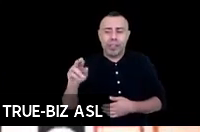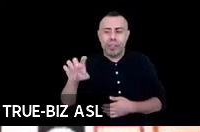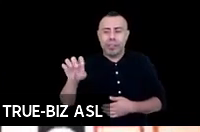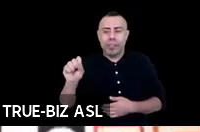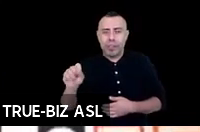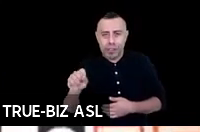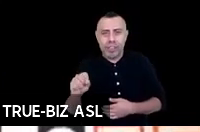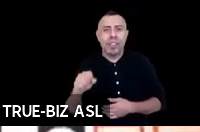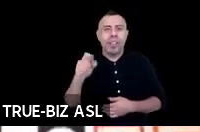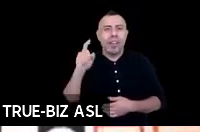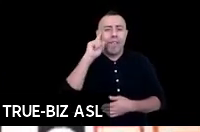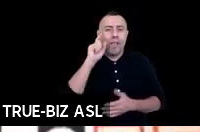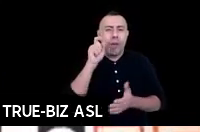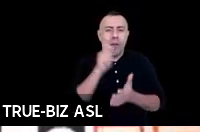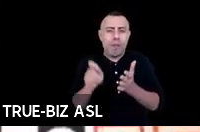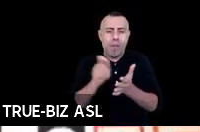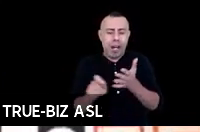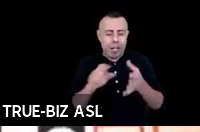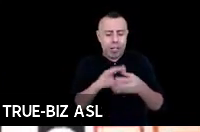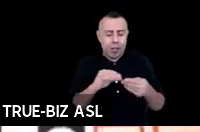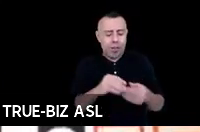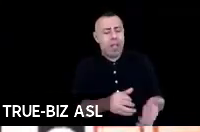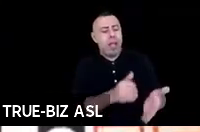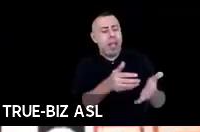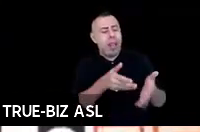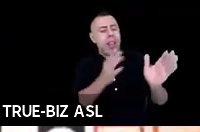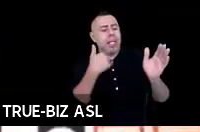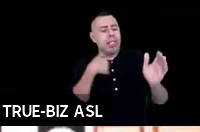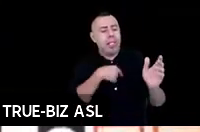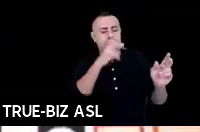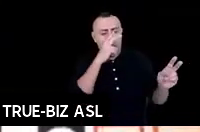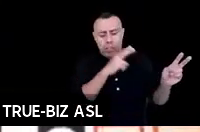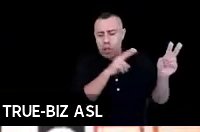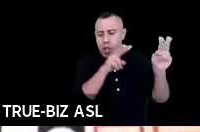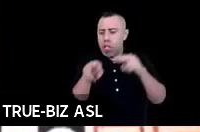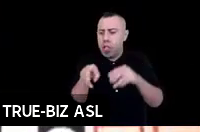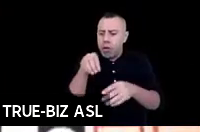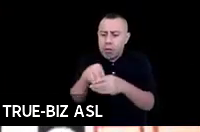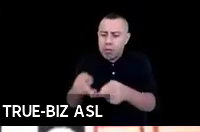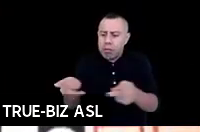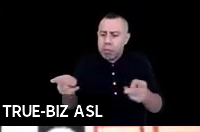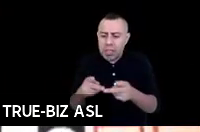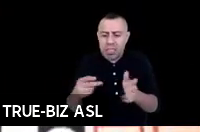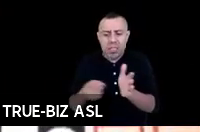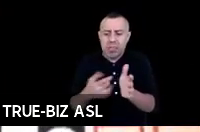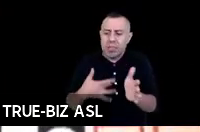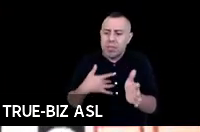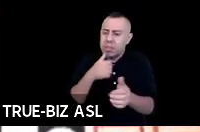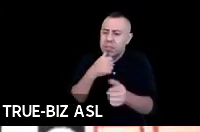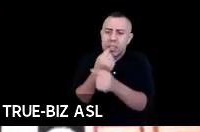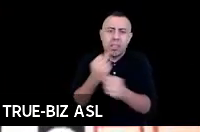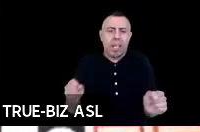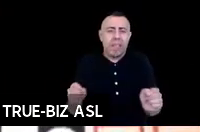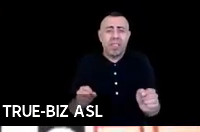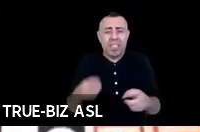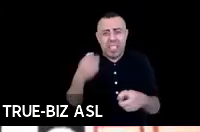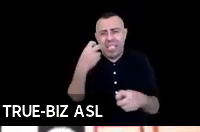unsafe place. It's challenging sometimes to show vulnerability, and the play is certainly that,